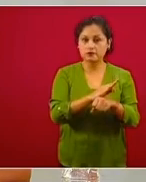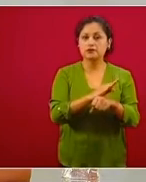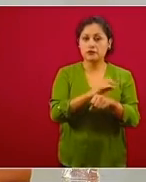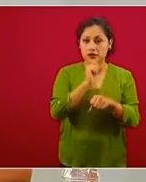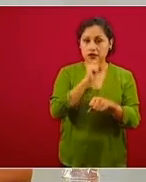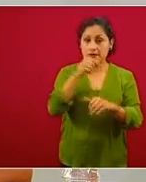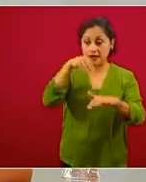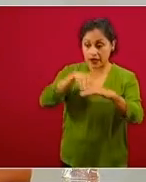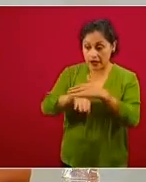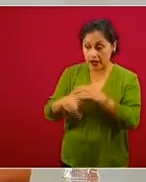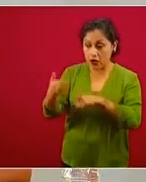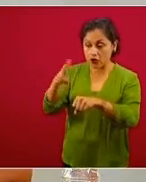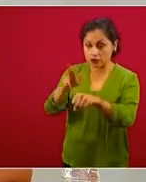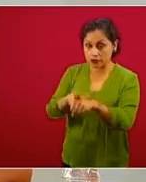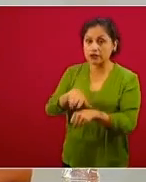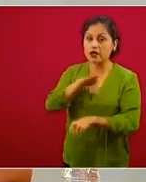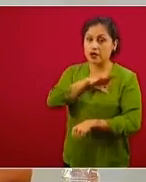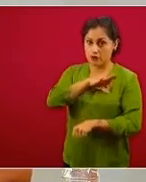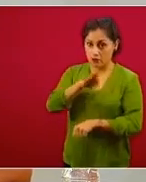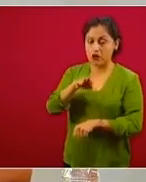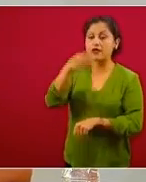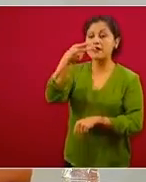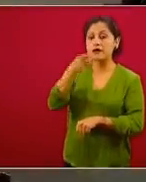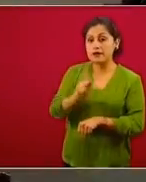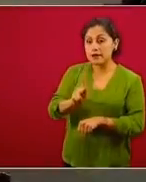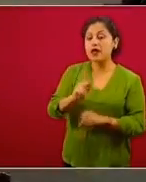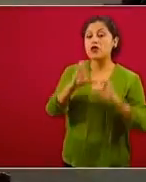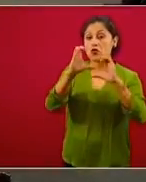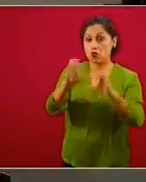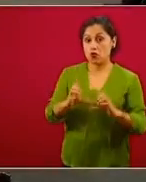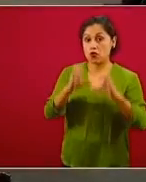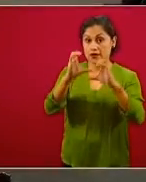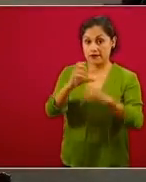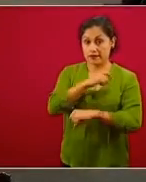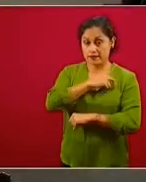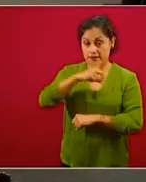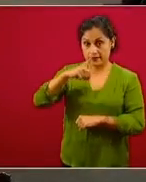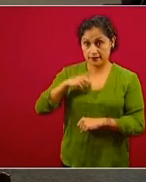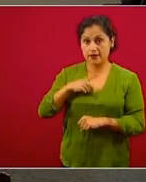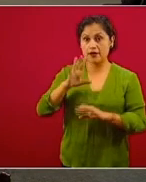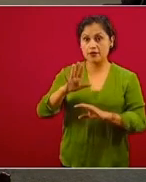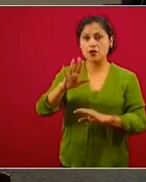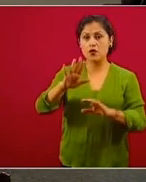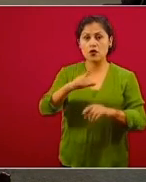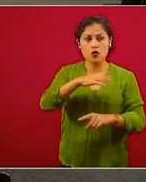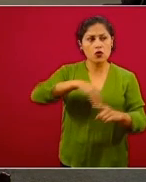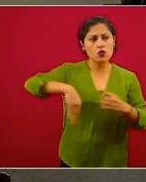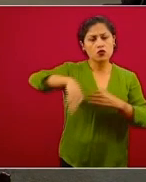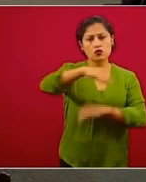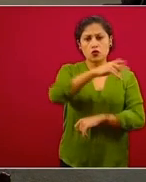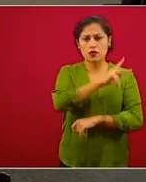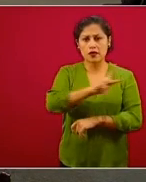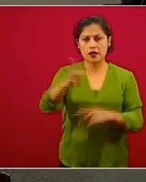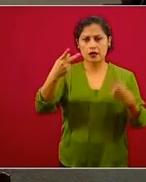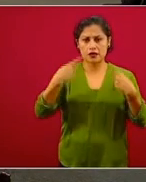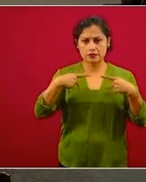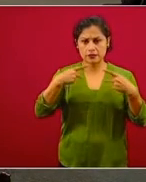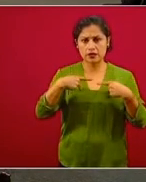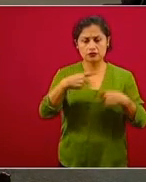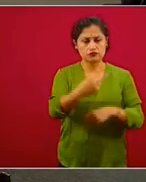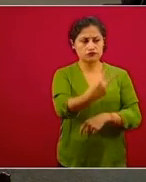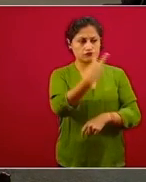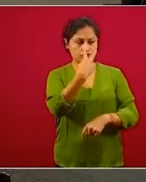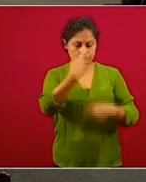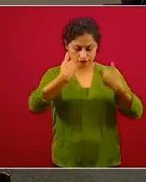person with personal protective equipment. We instruct them as to how to use it, and we